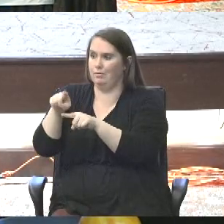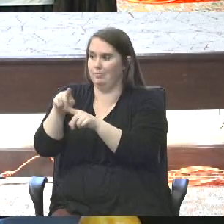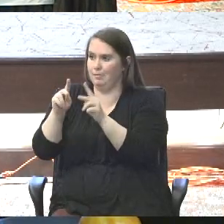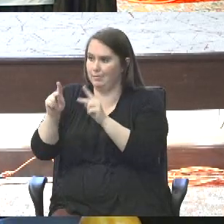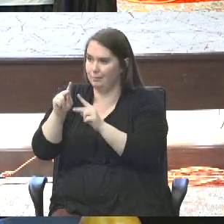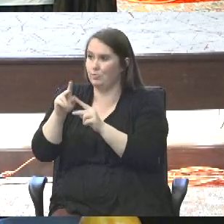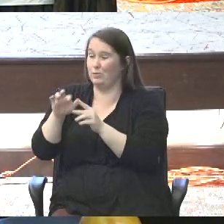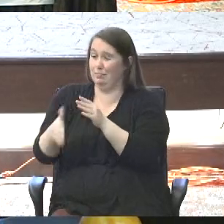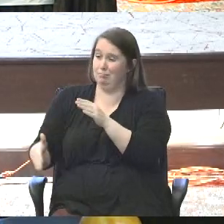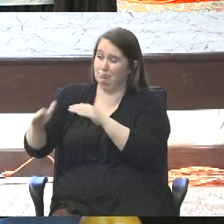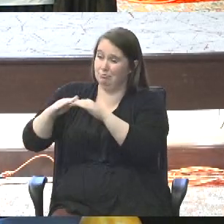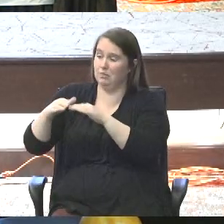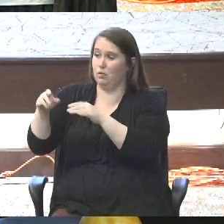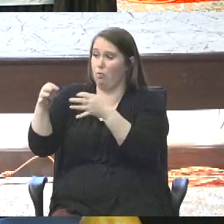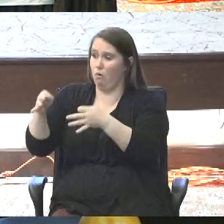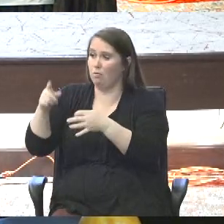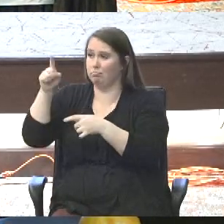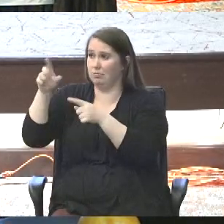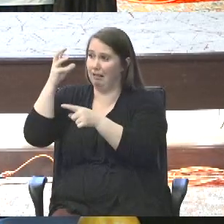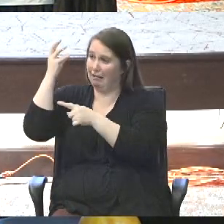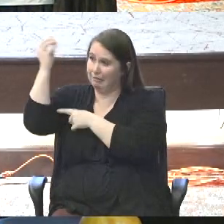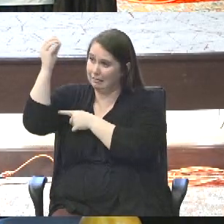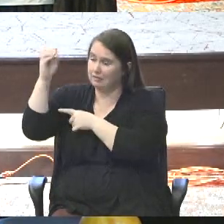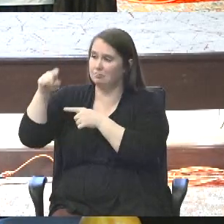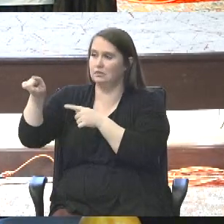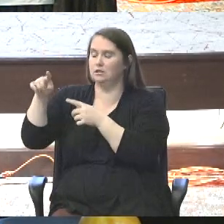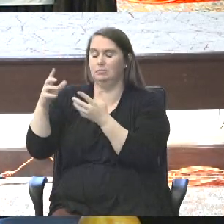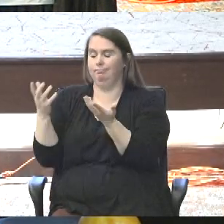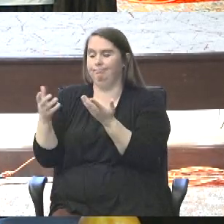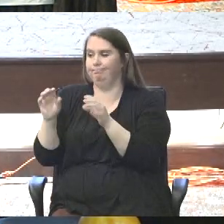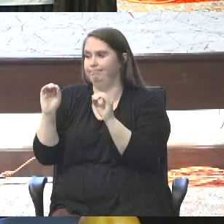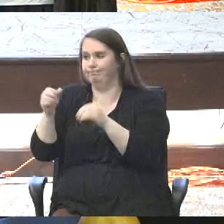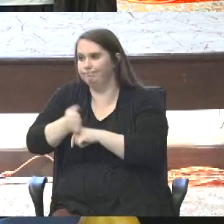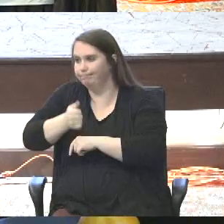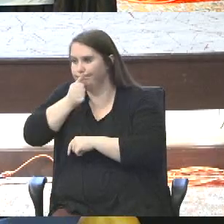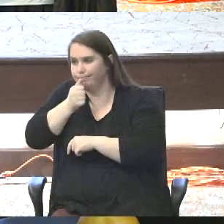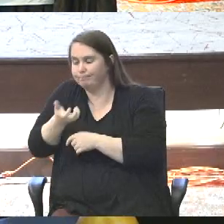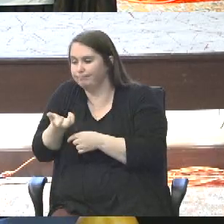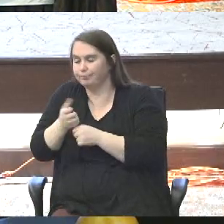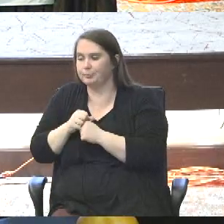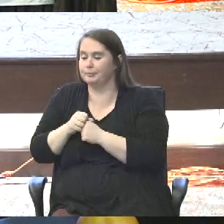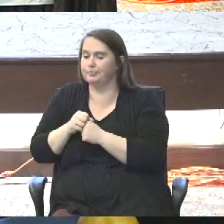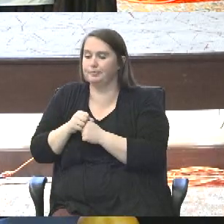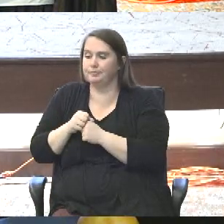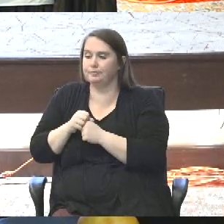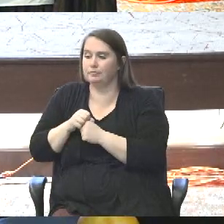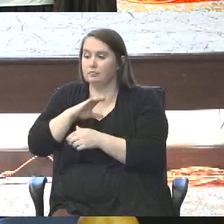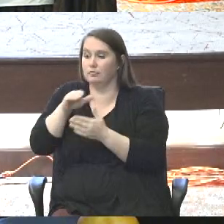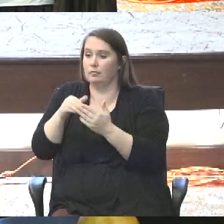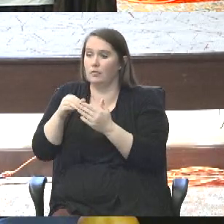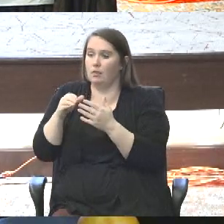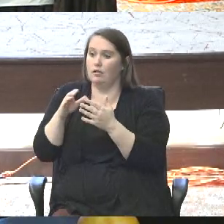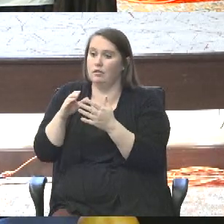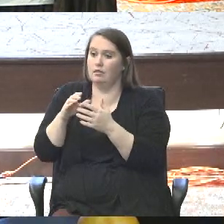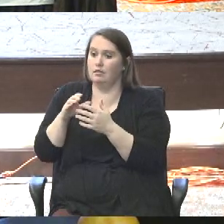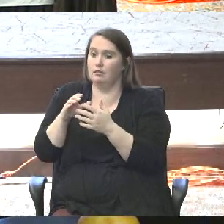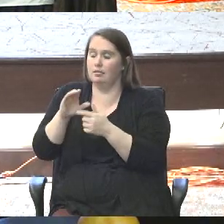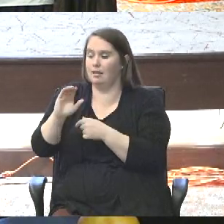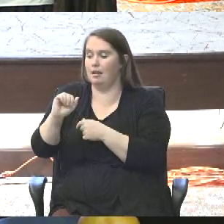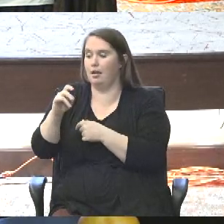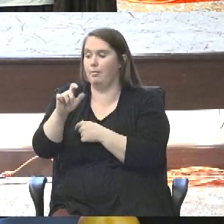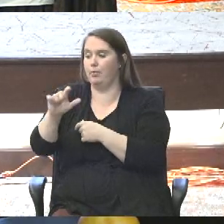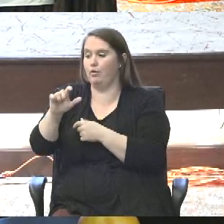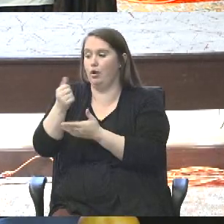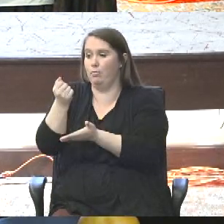of the core. And on top of that, it's no secret, we've discussed it at every one of our capital improvement meetings, and budget and audit for that